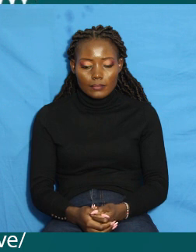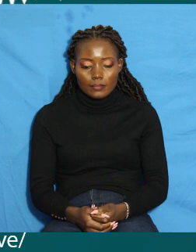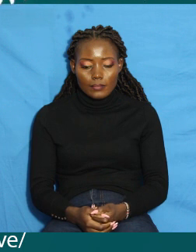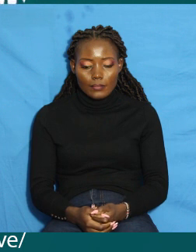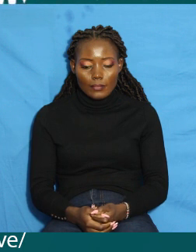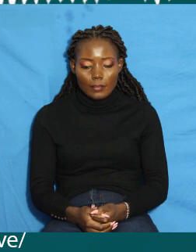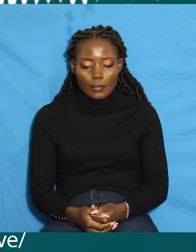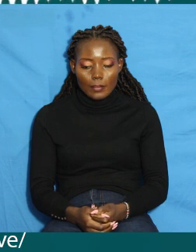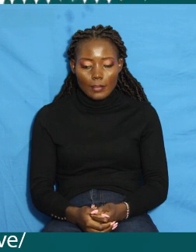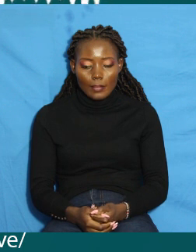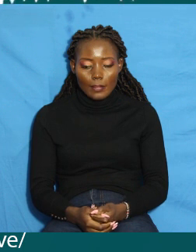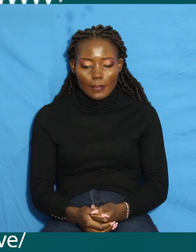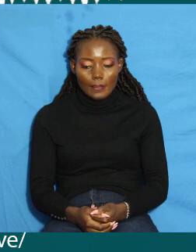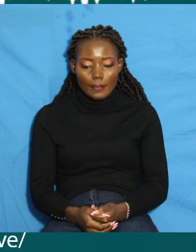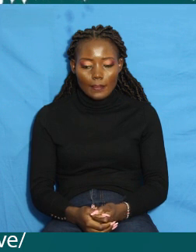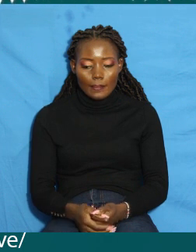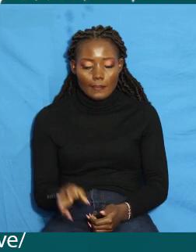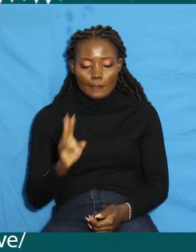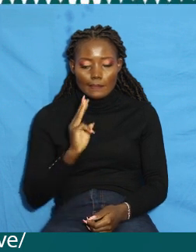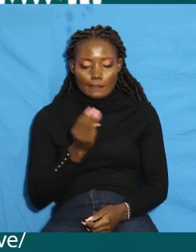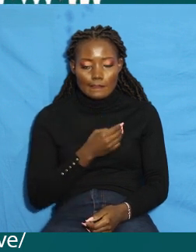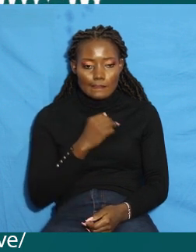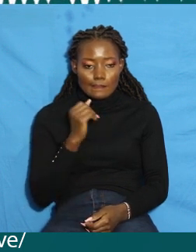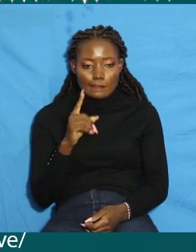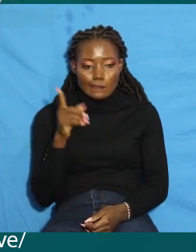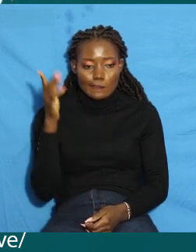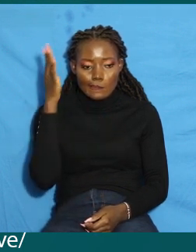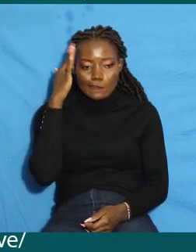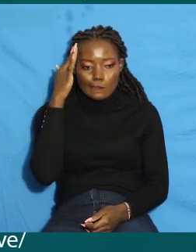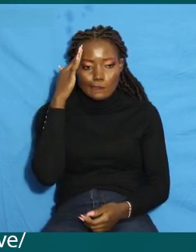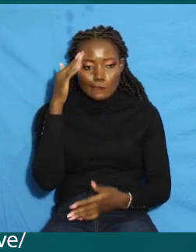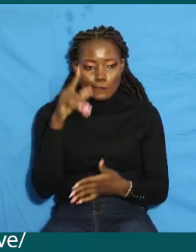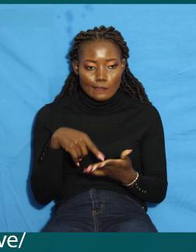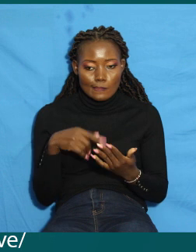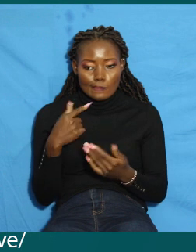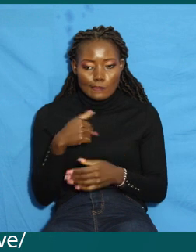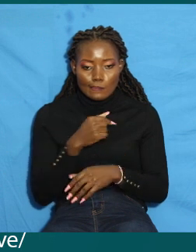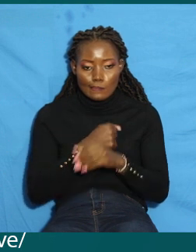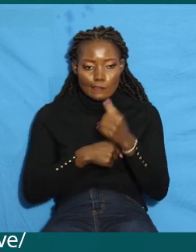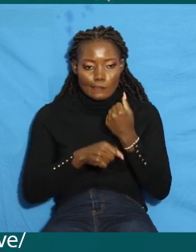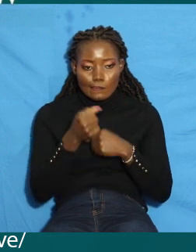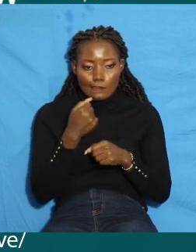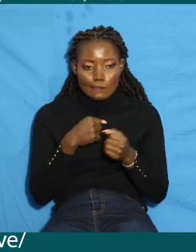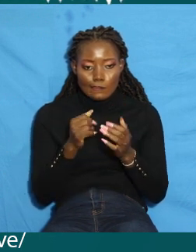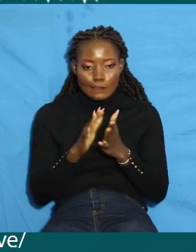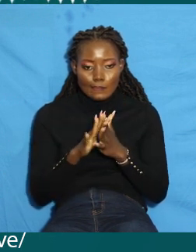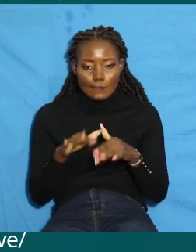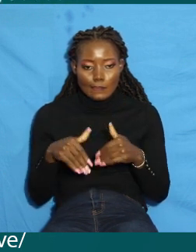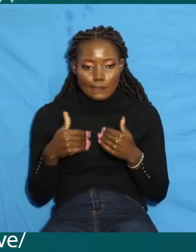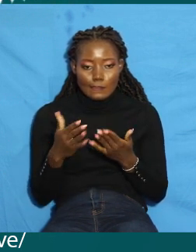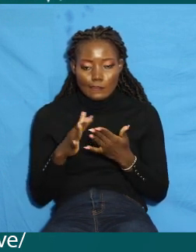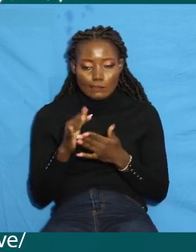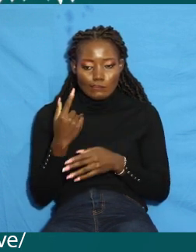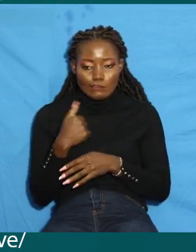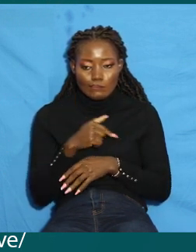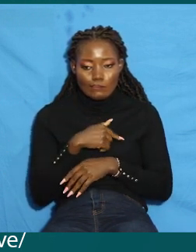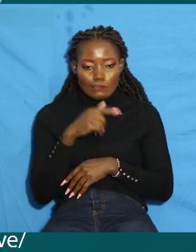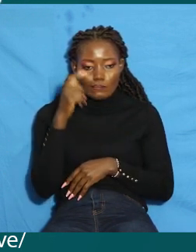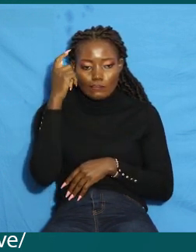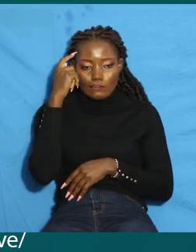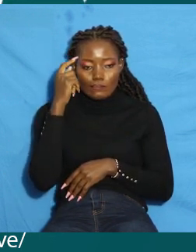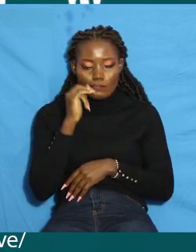So what we need to know is that we act according to how our subconscious mind